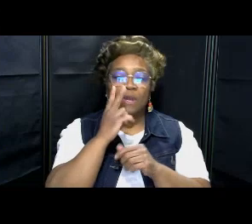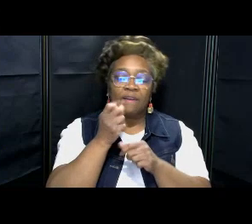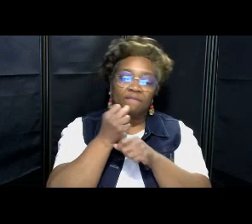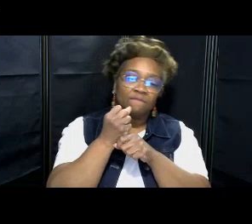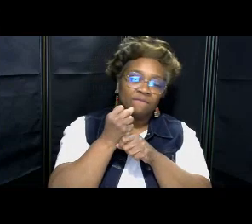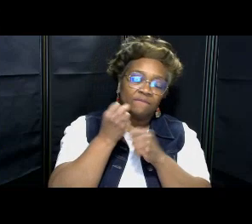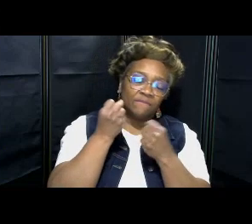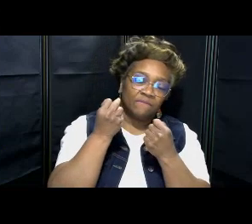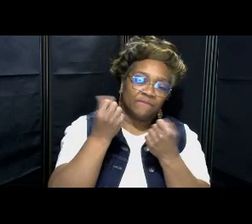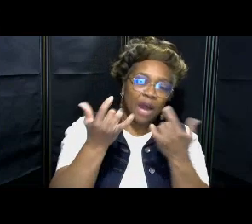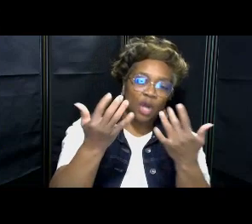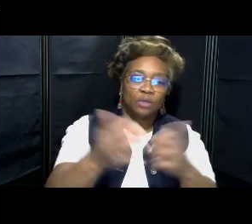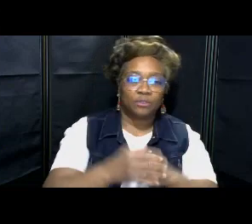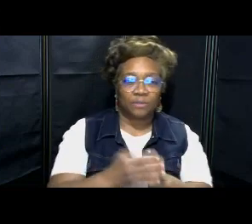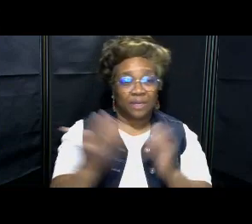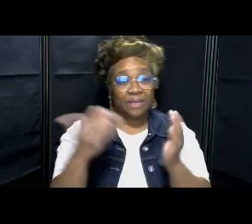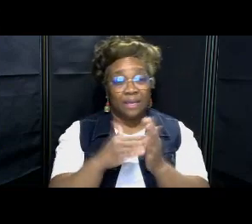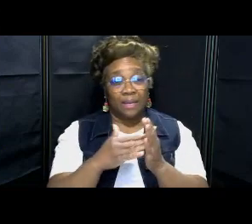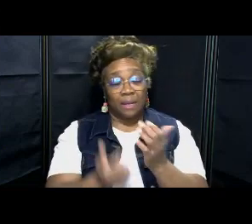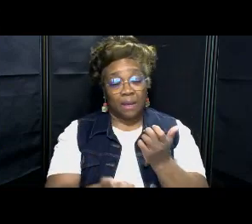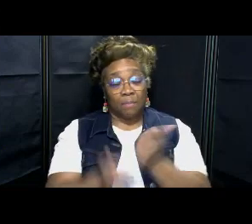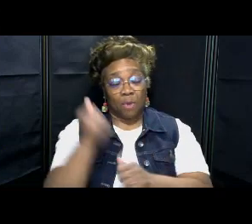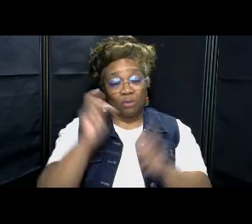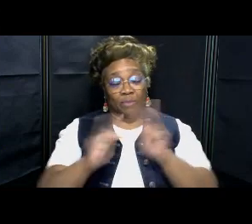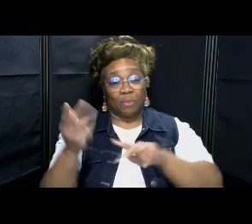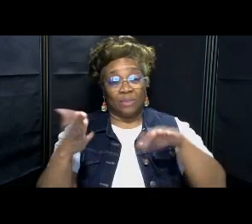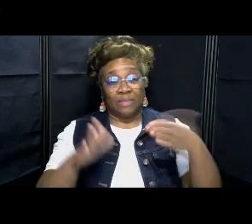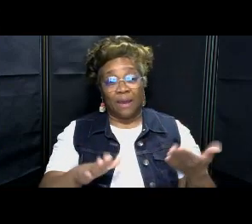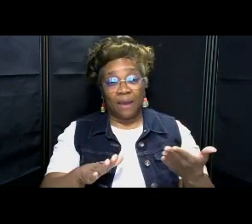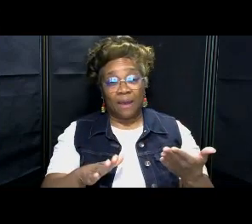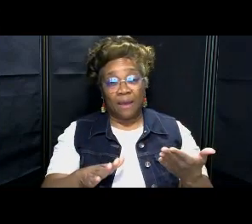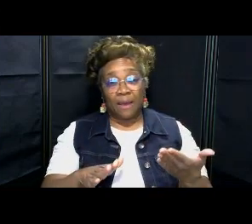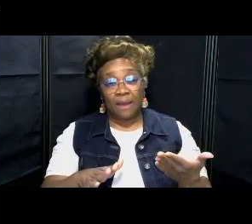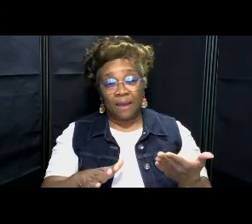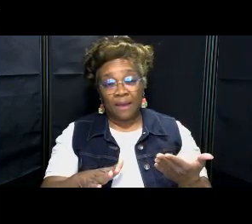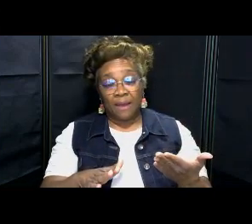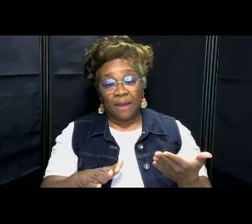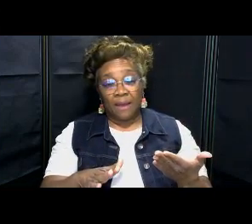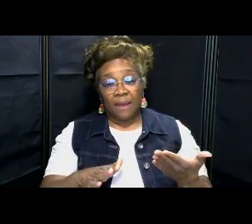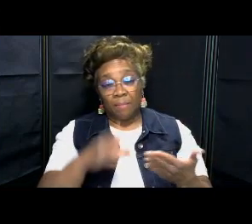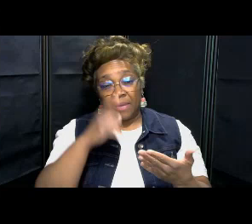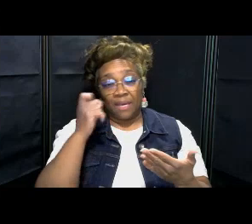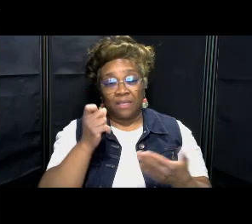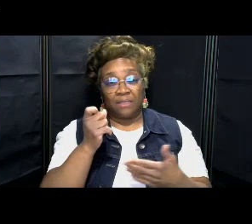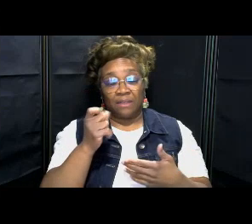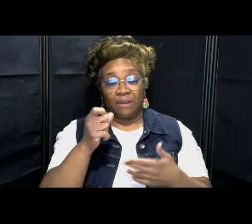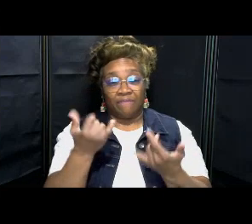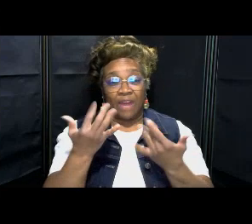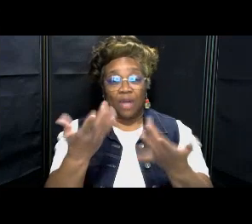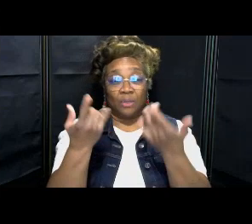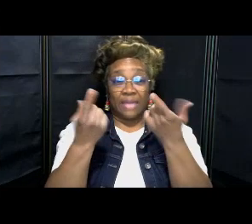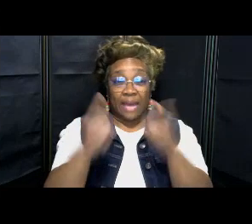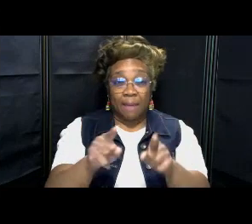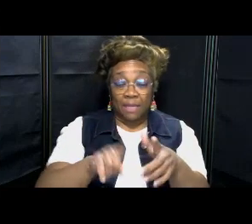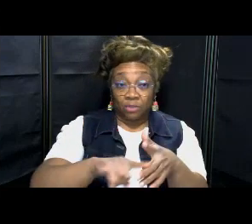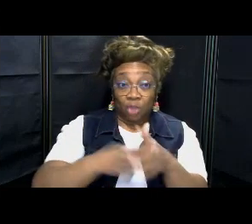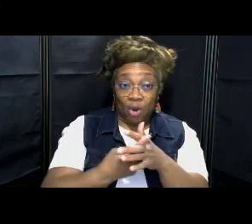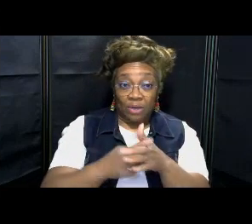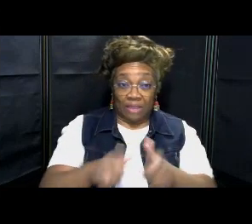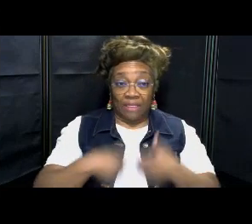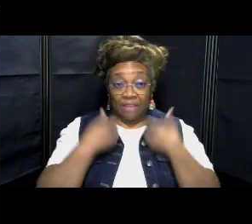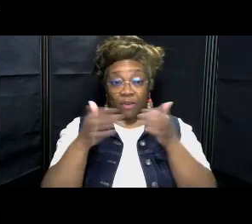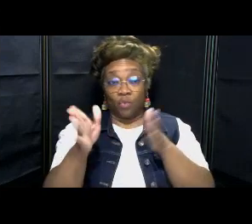Again, most deaths result in the fire. They start in the living room, in the family room,